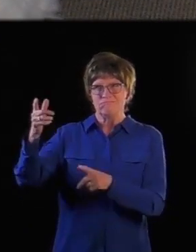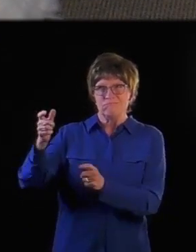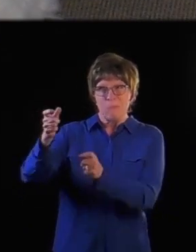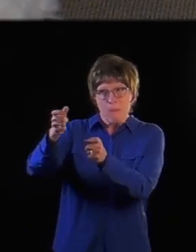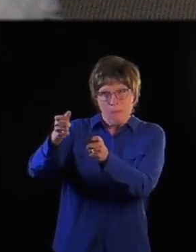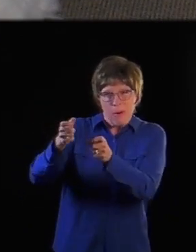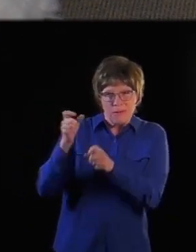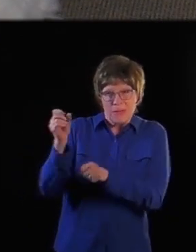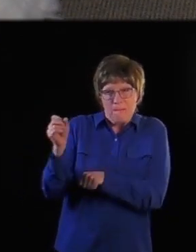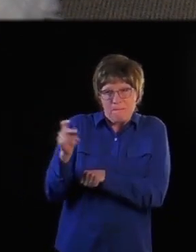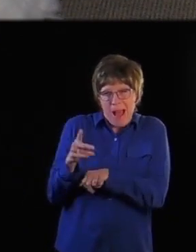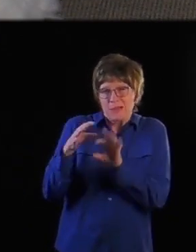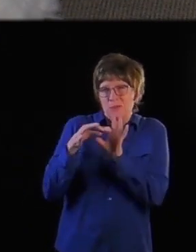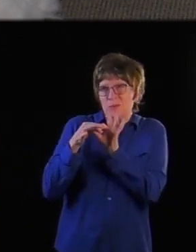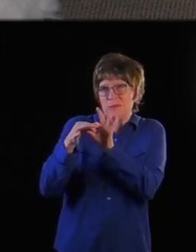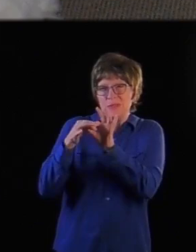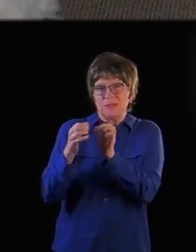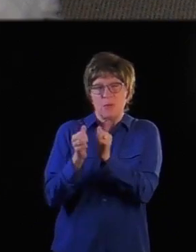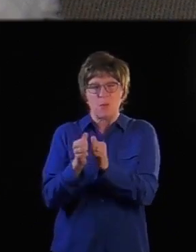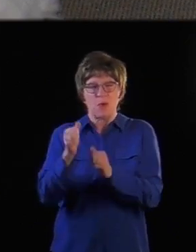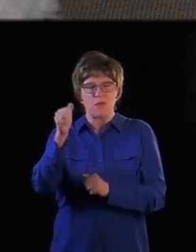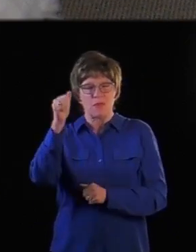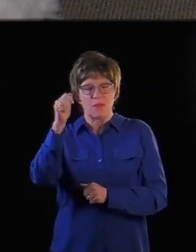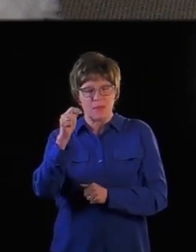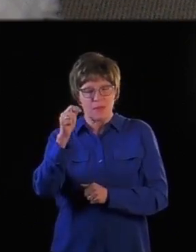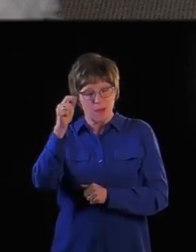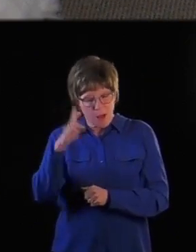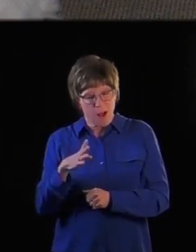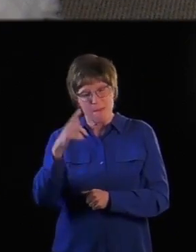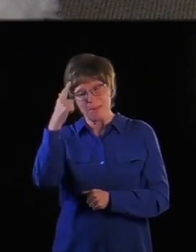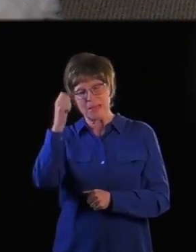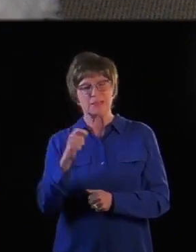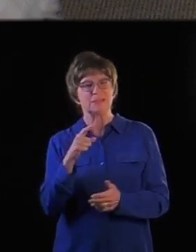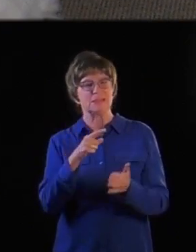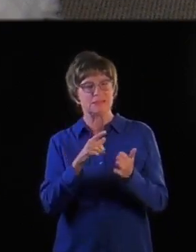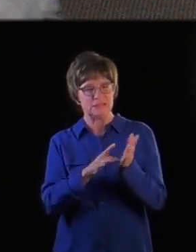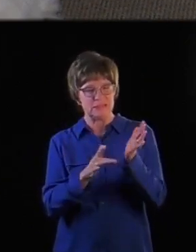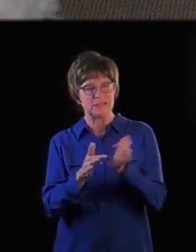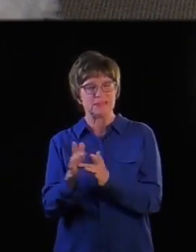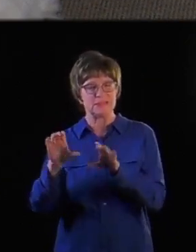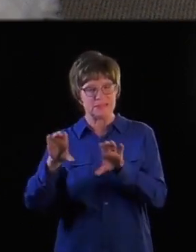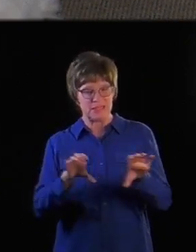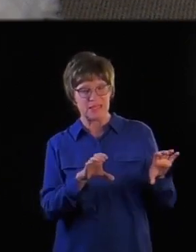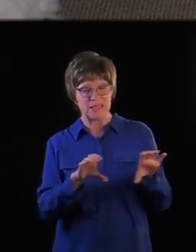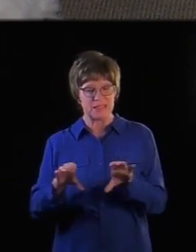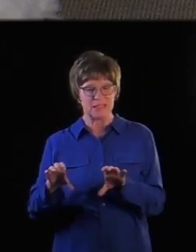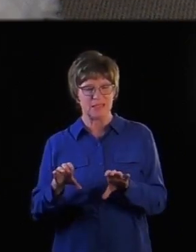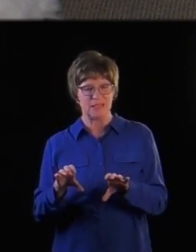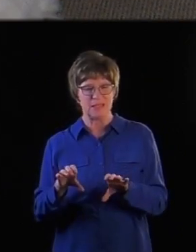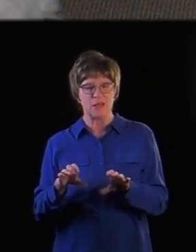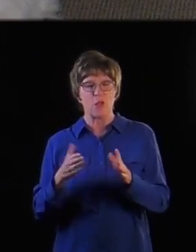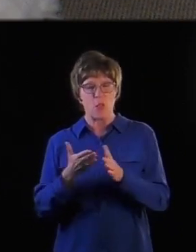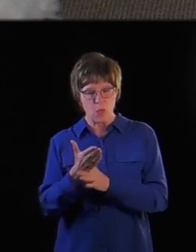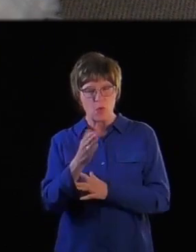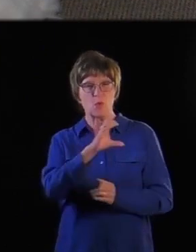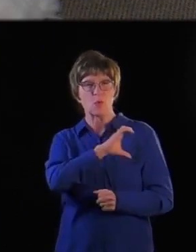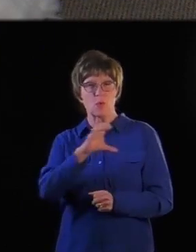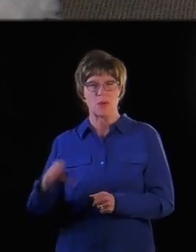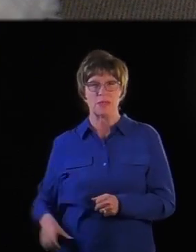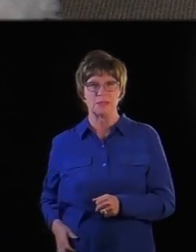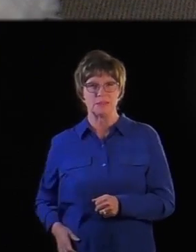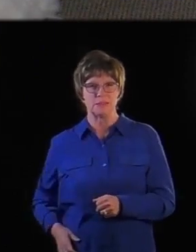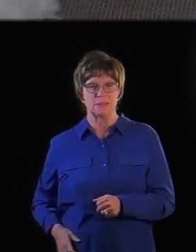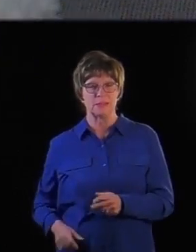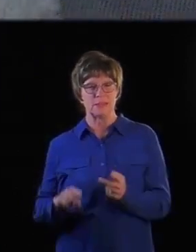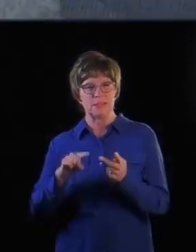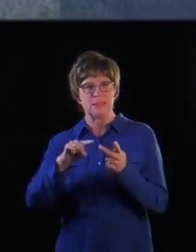with God because of what Jesus has done. He's already given this to us by and through Christ. The second part